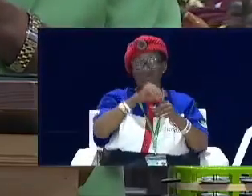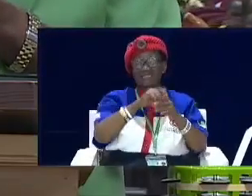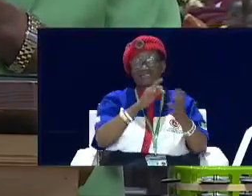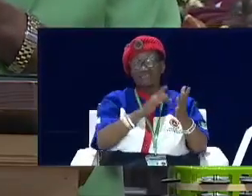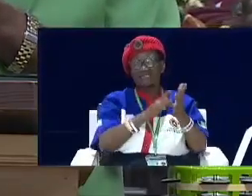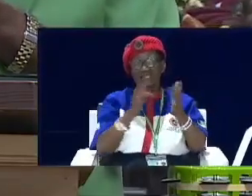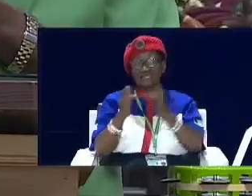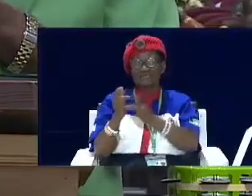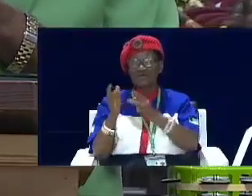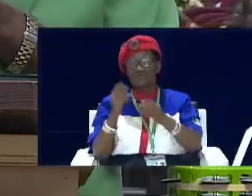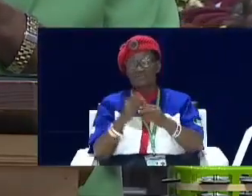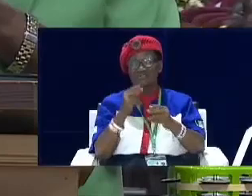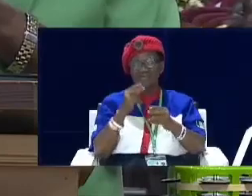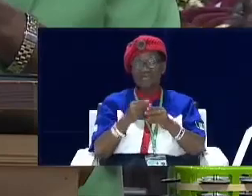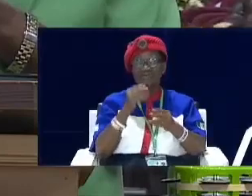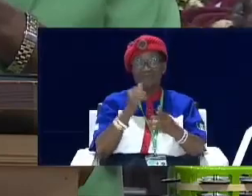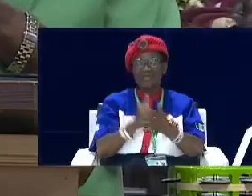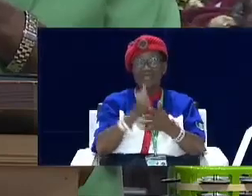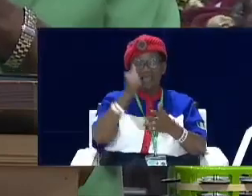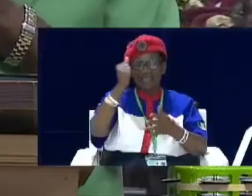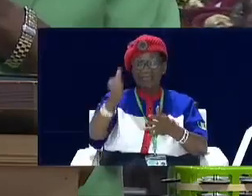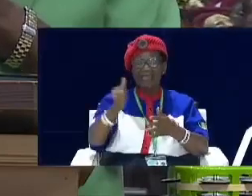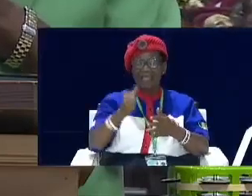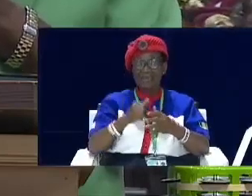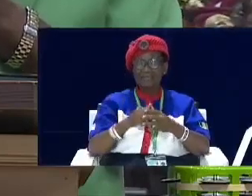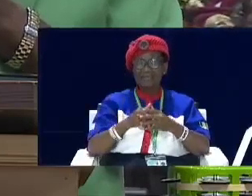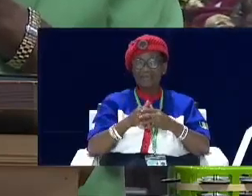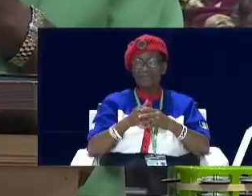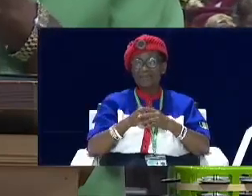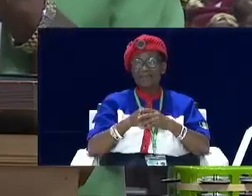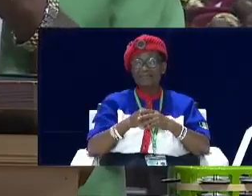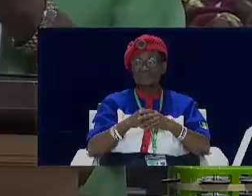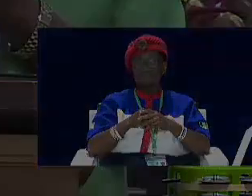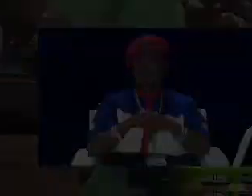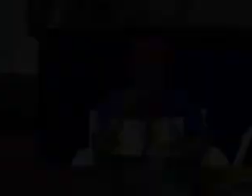Olorun a pari ise na lori won lale yi.